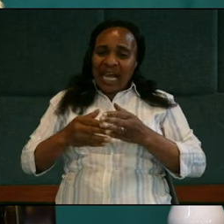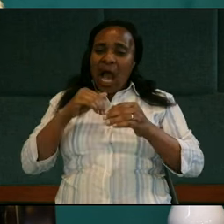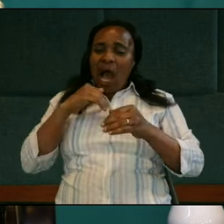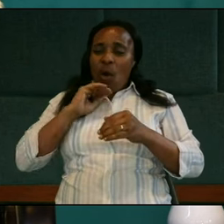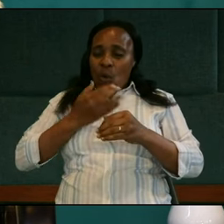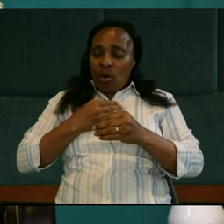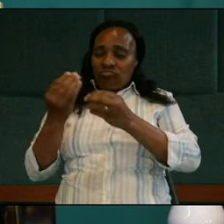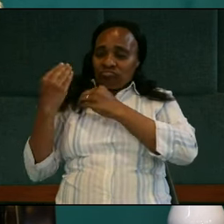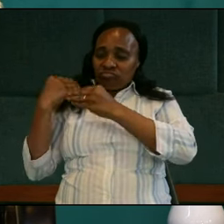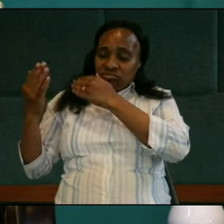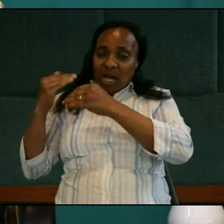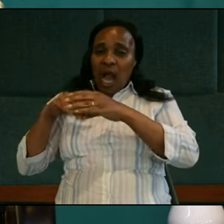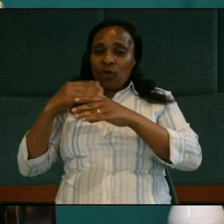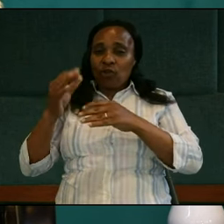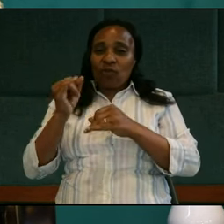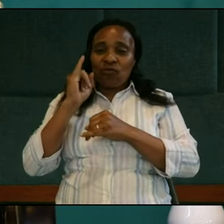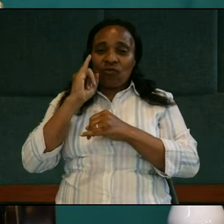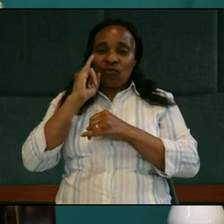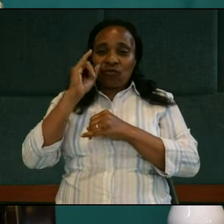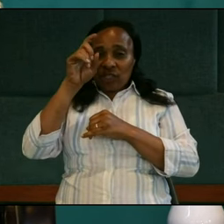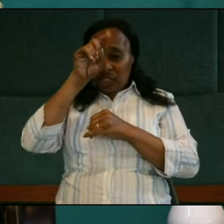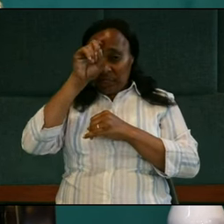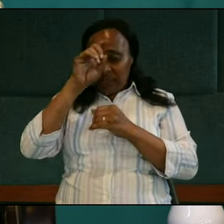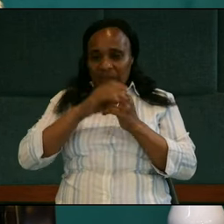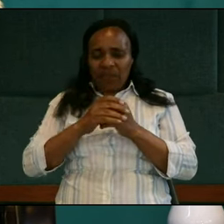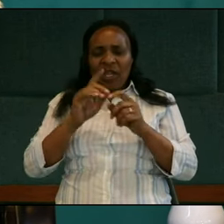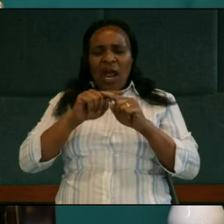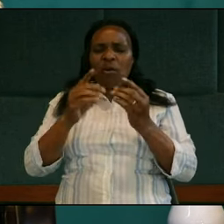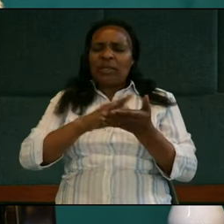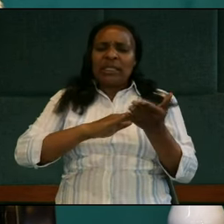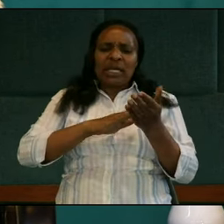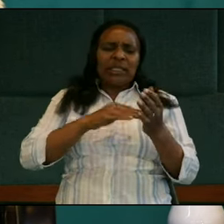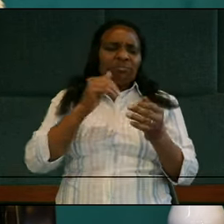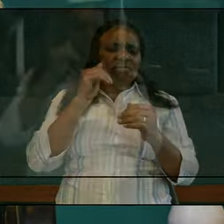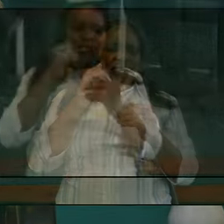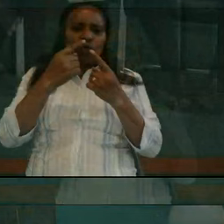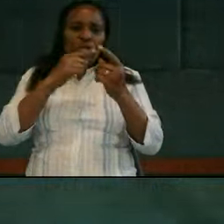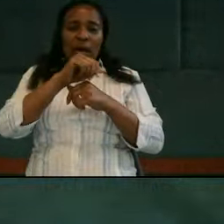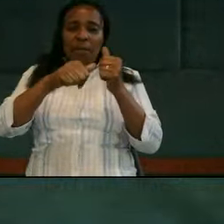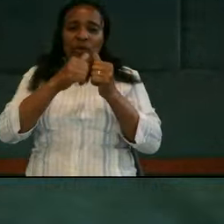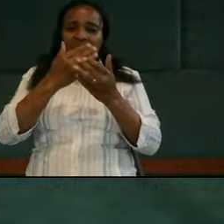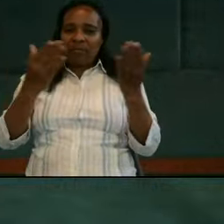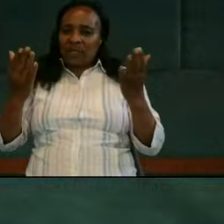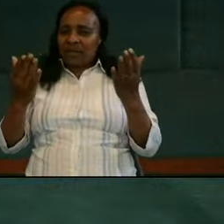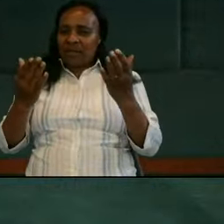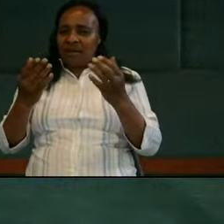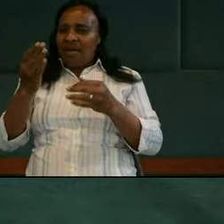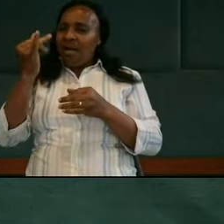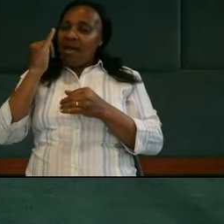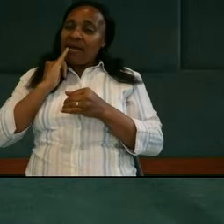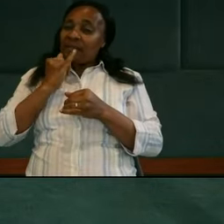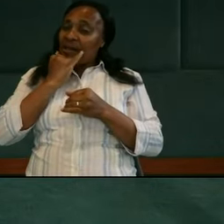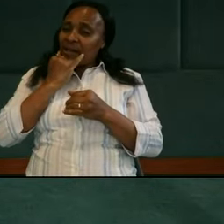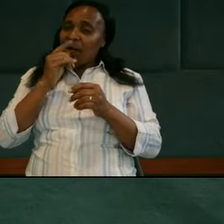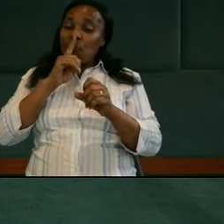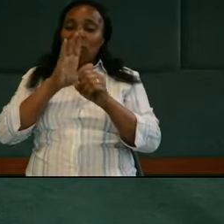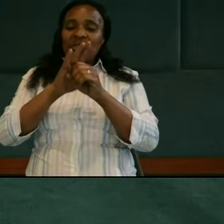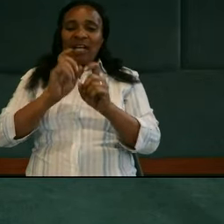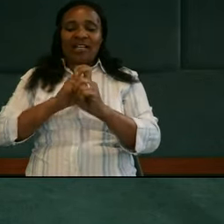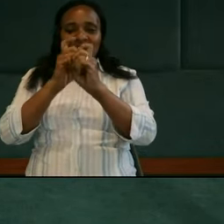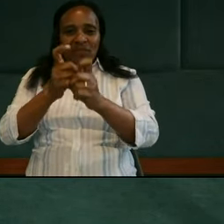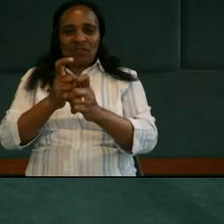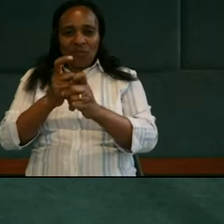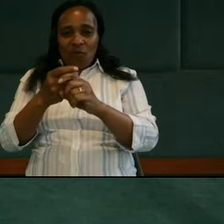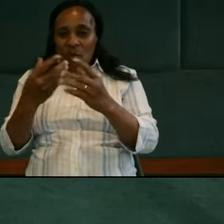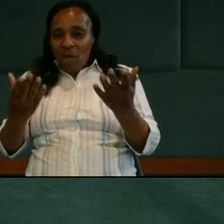Egypt. Thank you for that. So basically, just to touch on the same thing we're talking about gifts, the Israelites had been promised a gift by